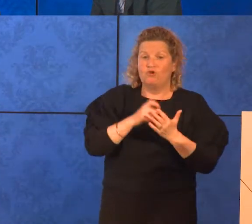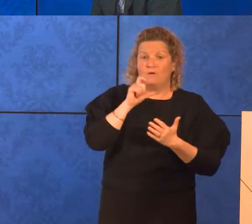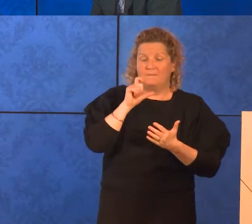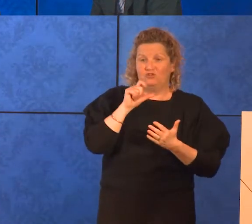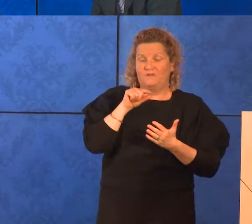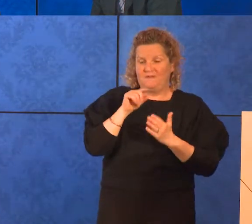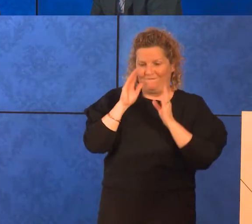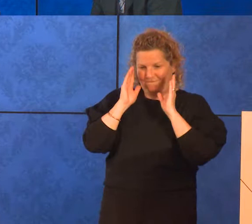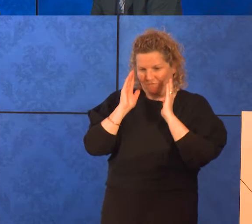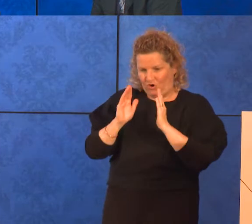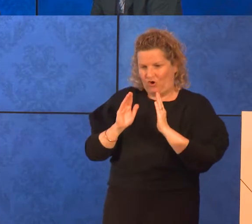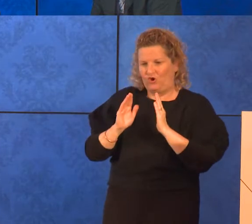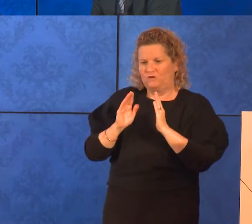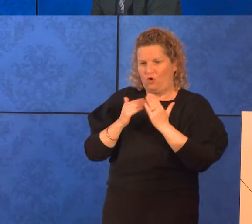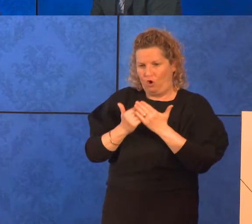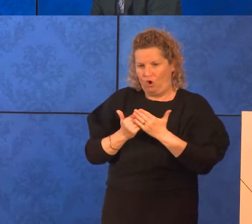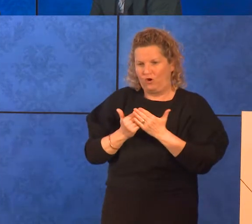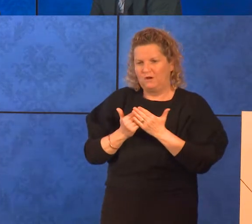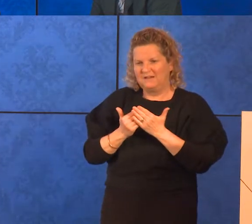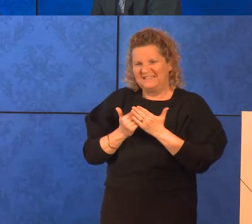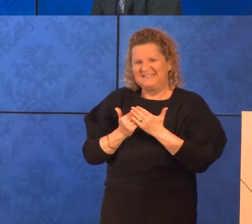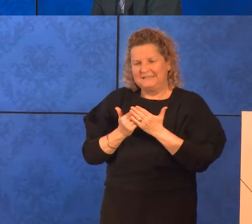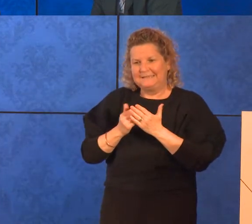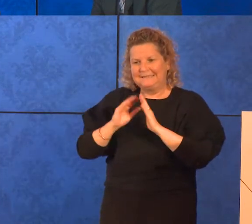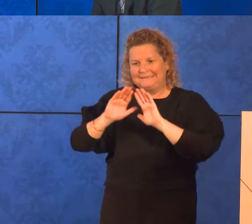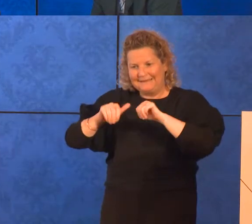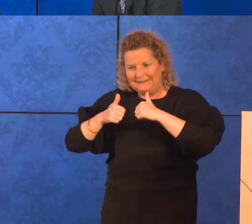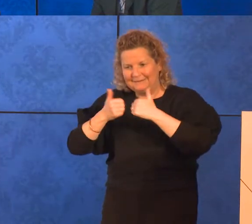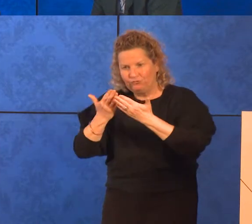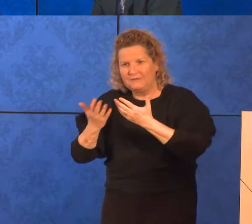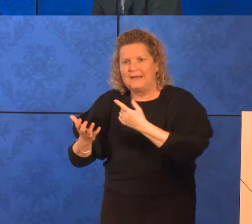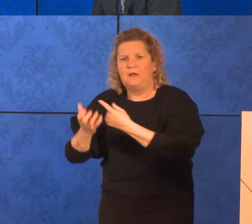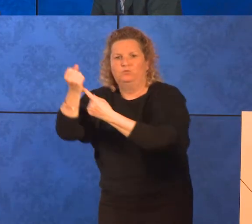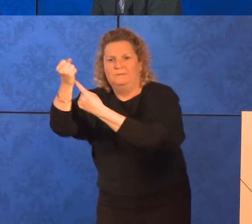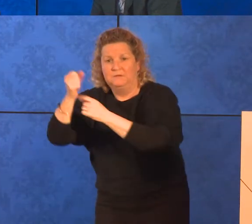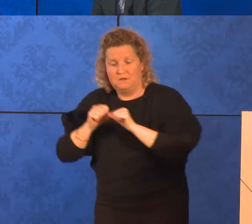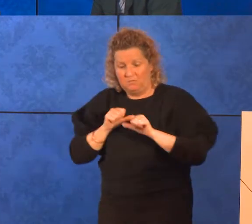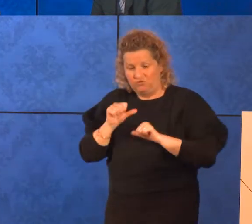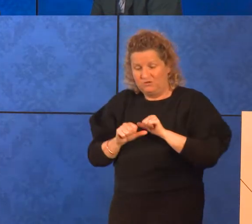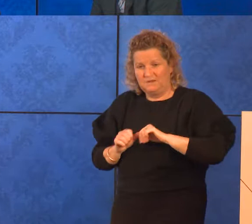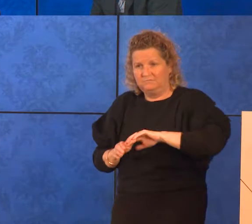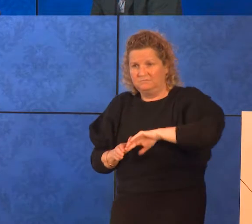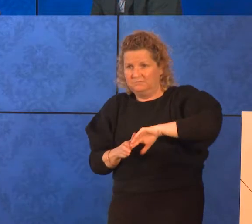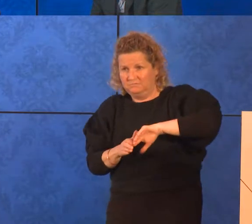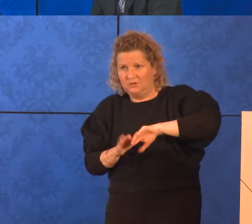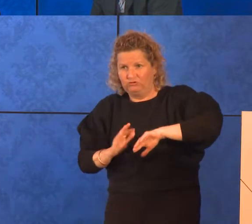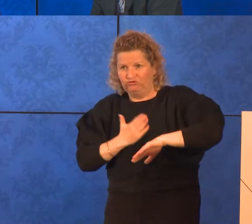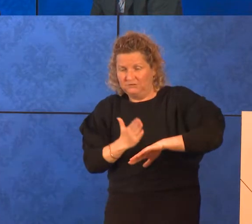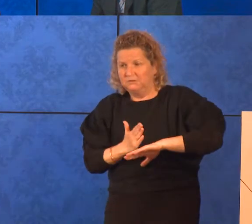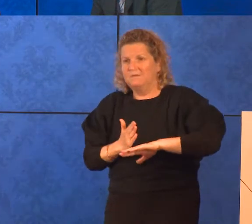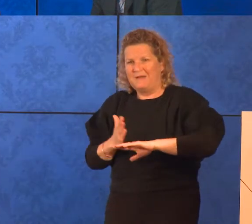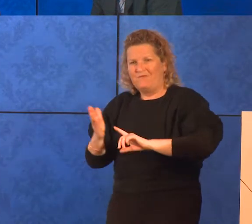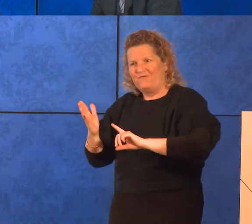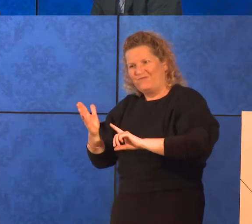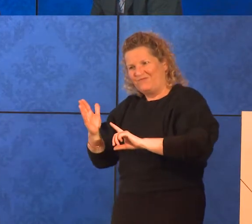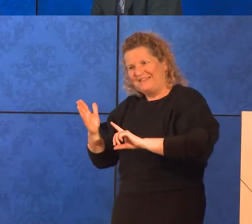focus on the need to deliver outcomes. He was less interested in a process, and his